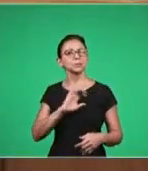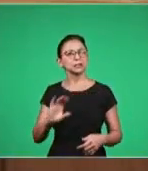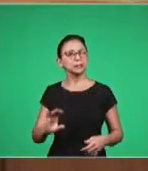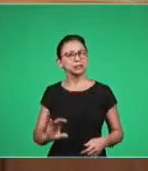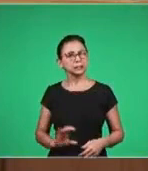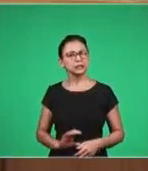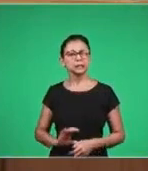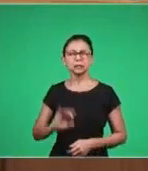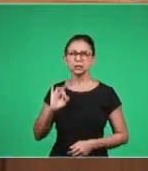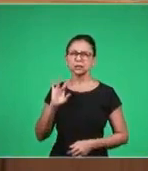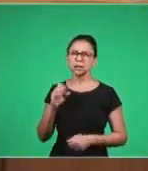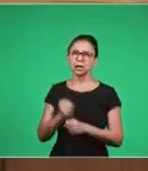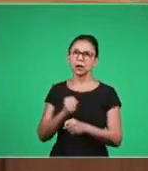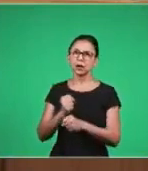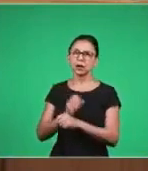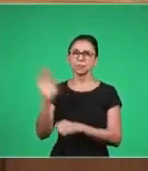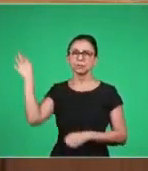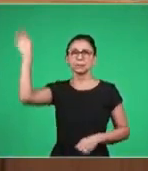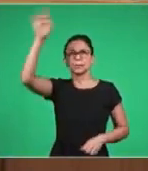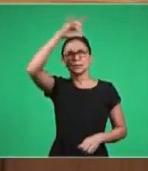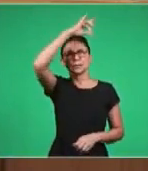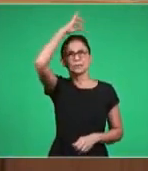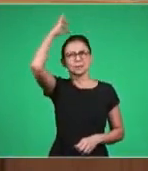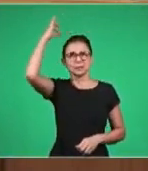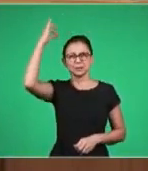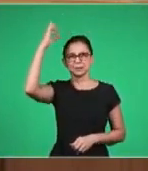And this was important to us because